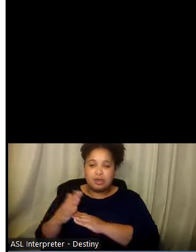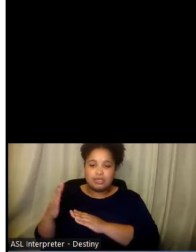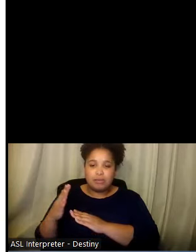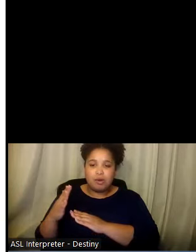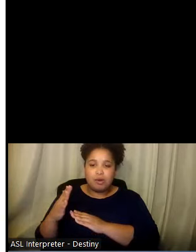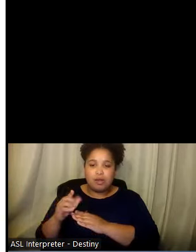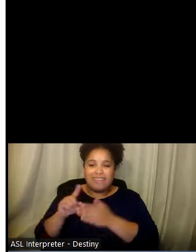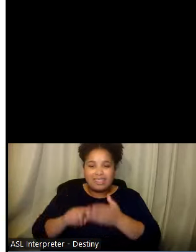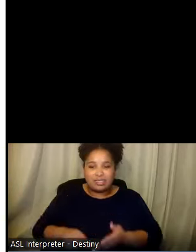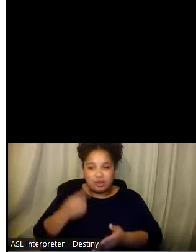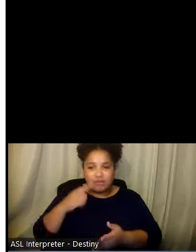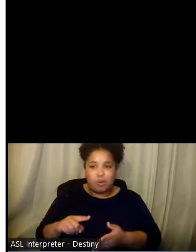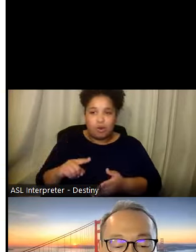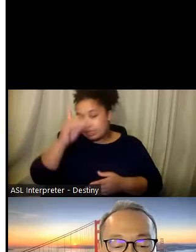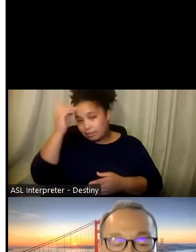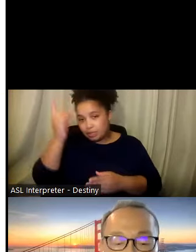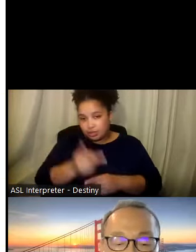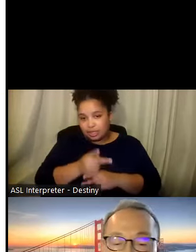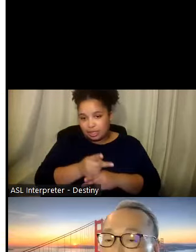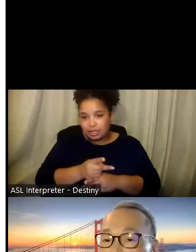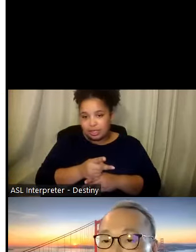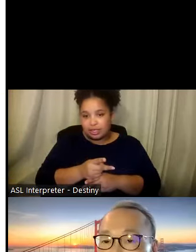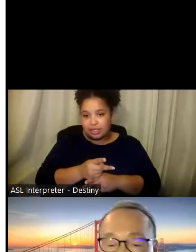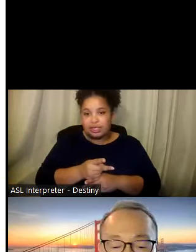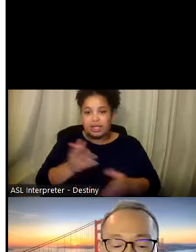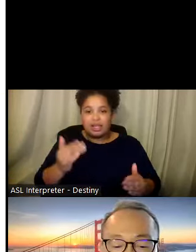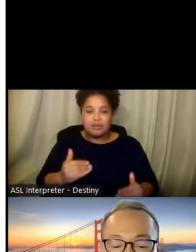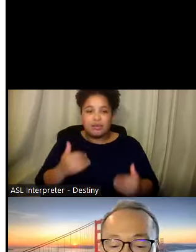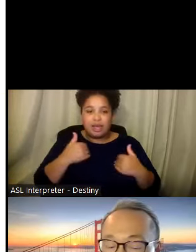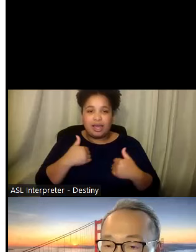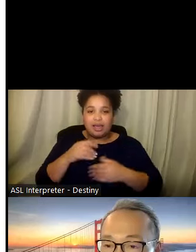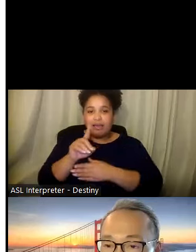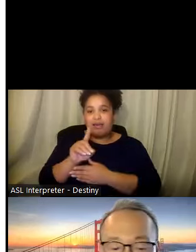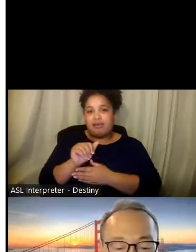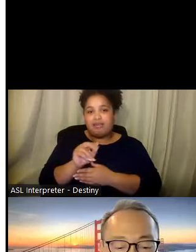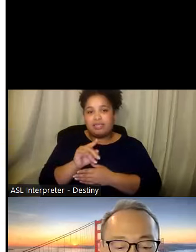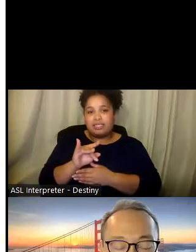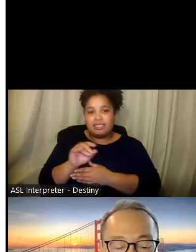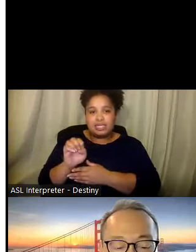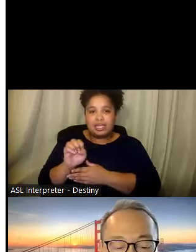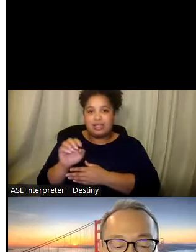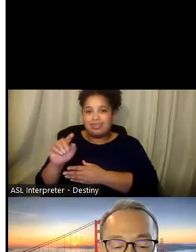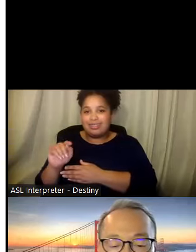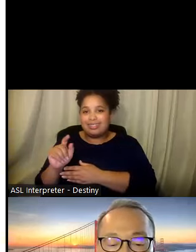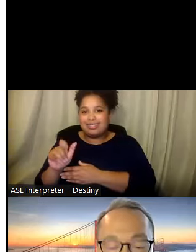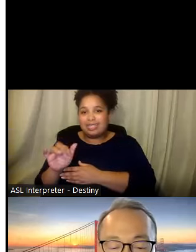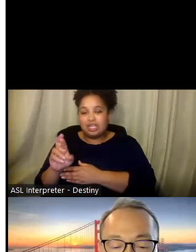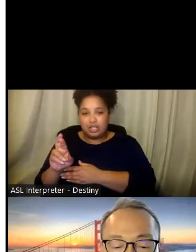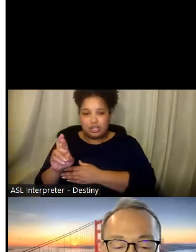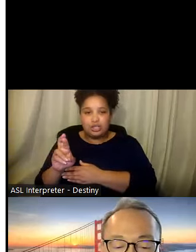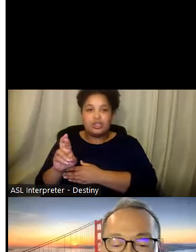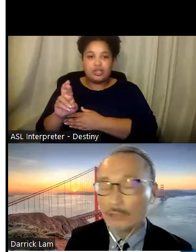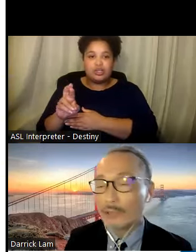And then joining her is Danielle Taylor, who is the director of operations, as well as Clara